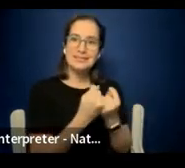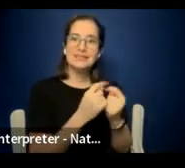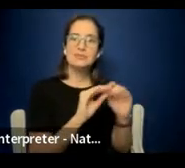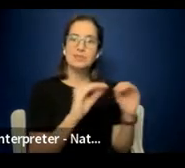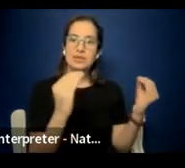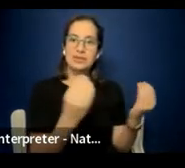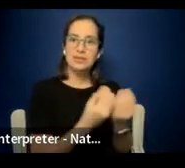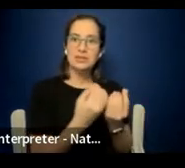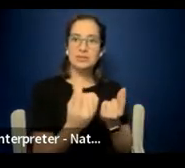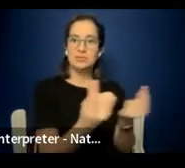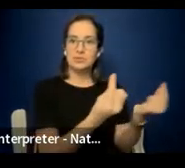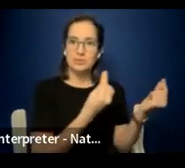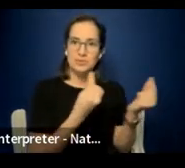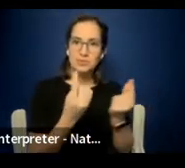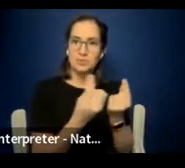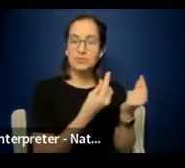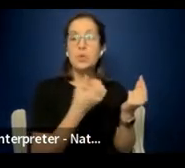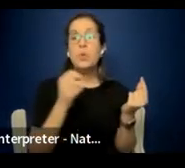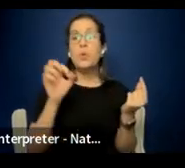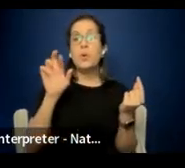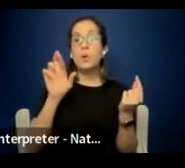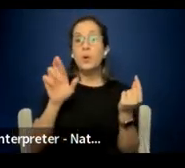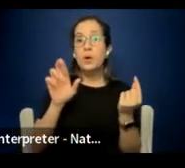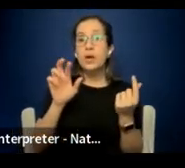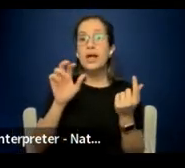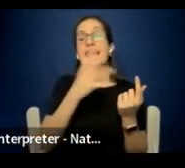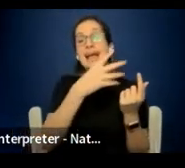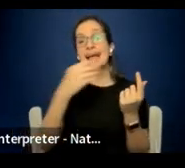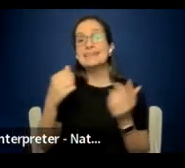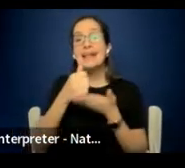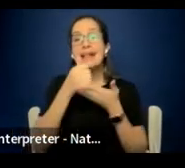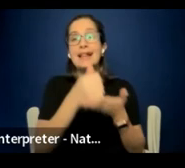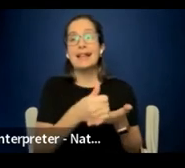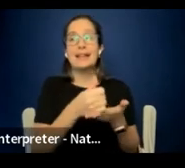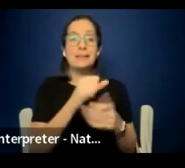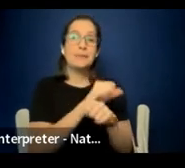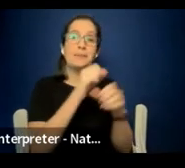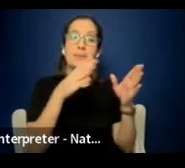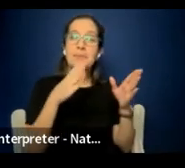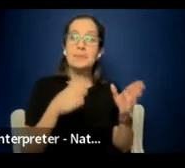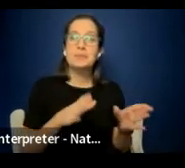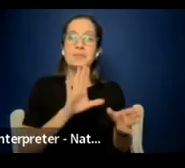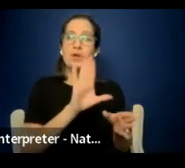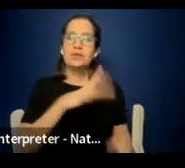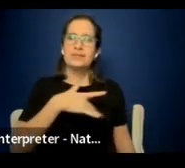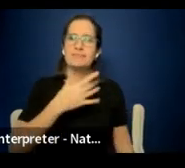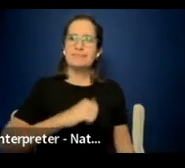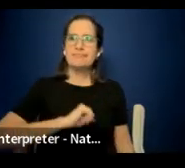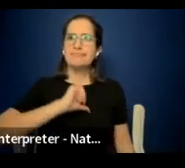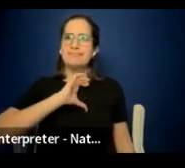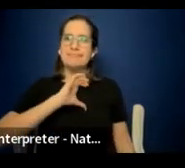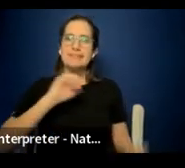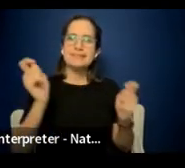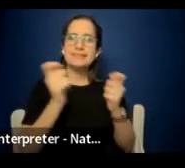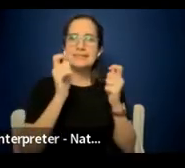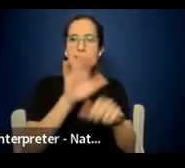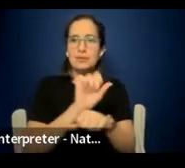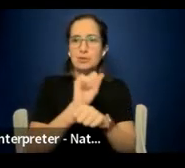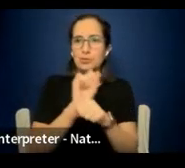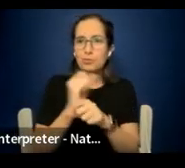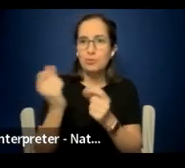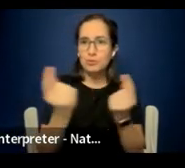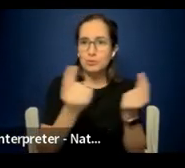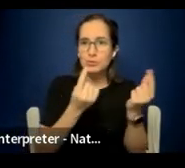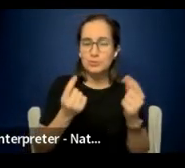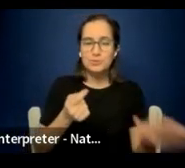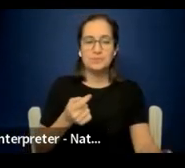to your organizational culture, and it really helps with employee morale and retention to kind of celebrate the work that you're doing. A